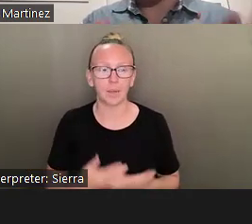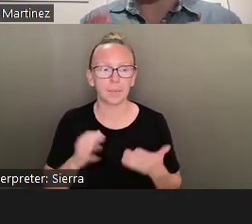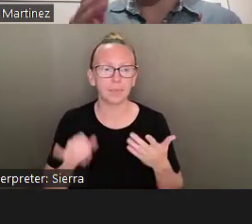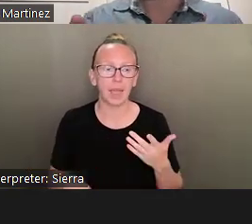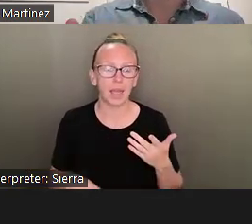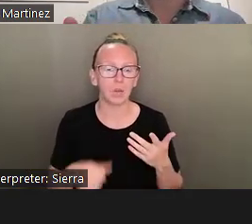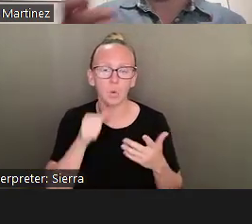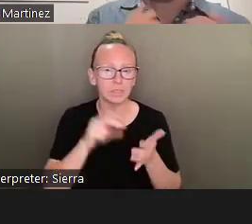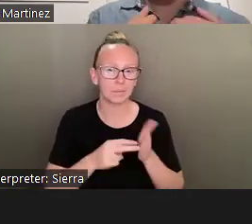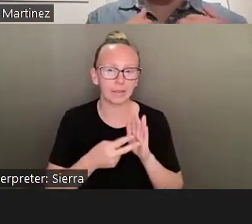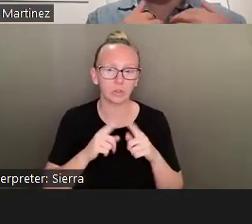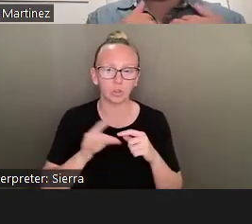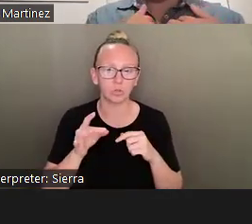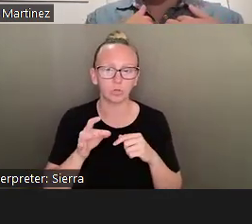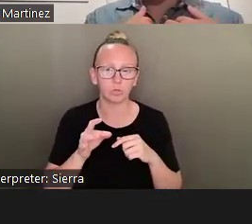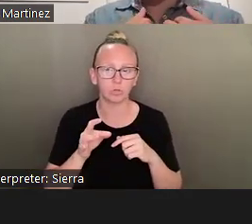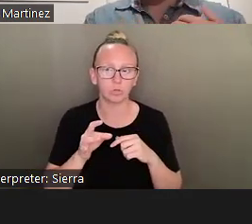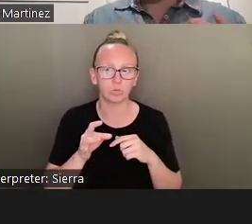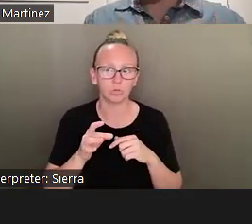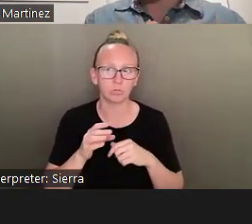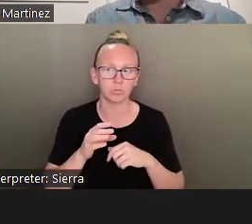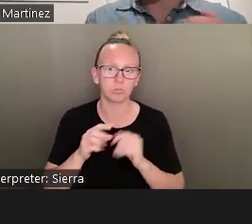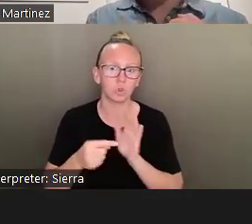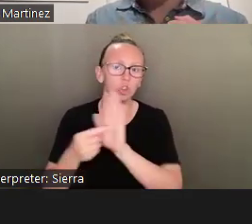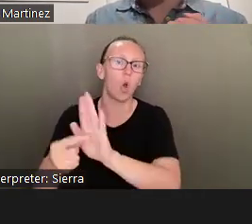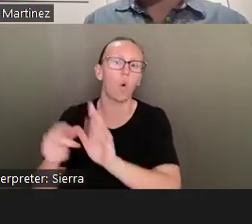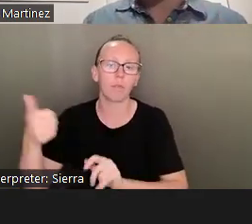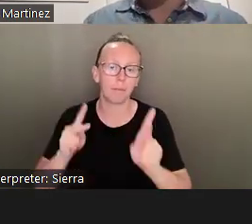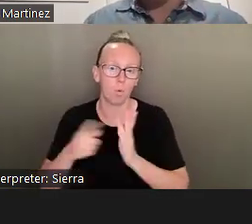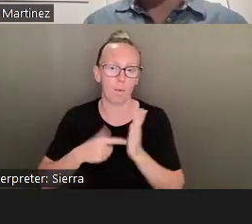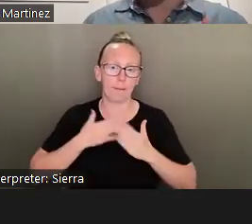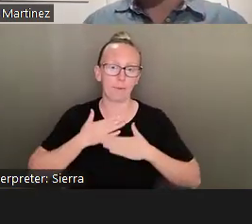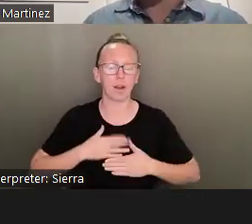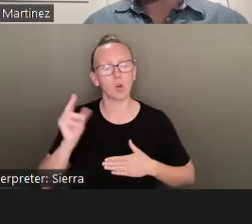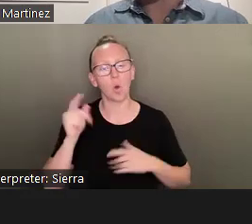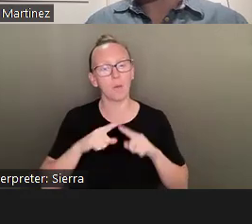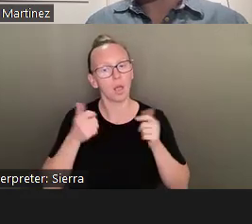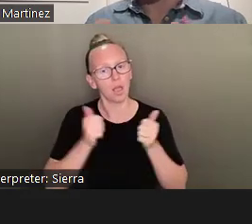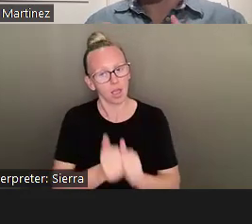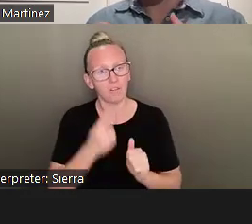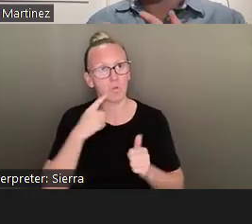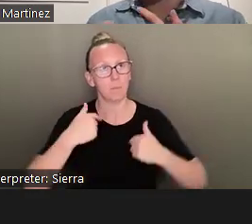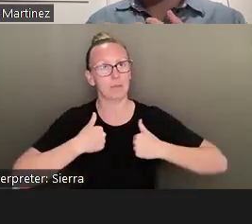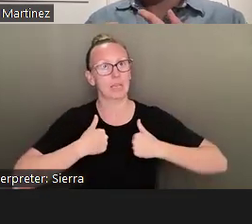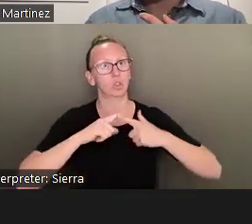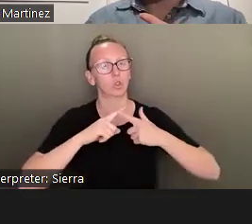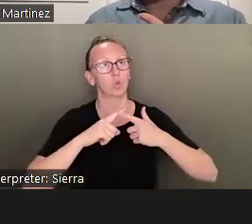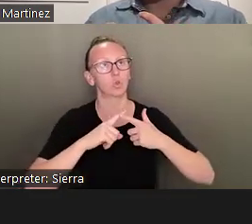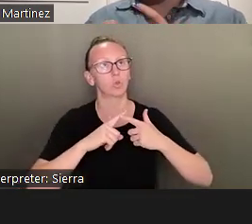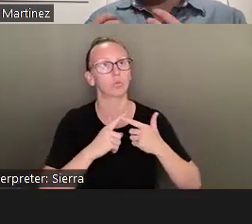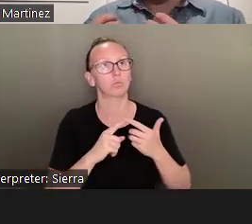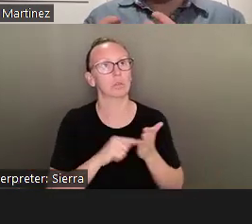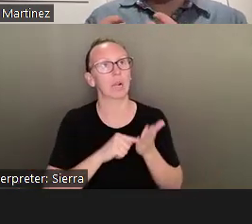translate onto others what my body felt like, but it was a way for me to externalize a feeling that lived only kind of